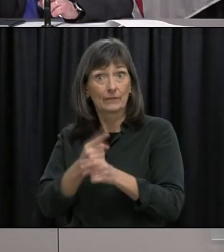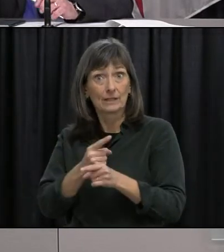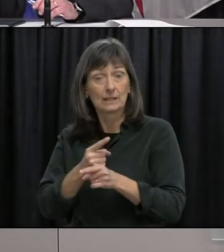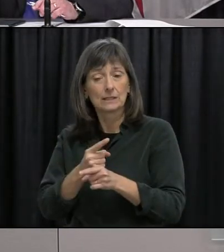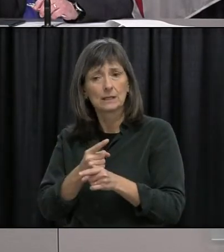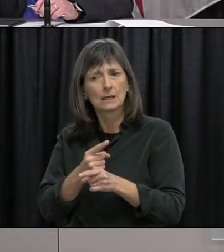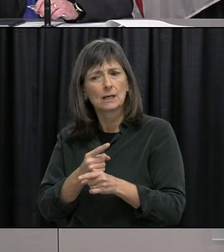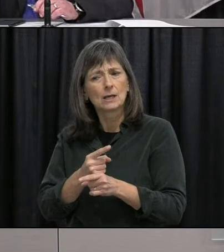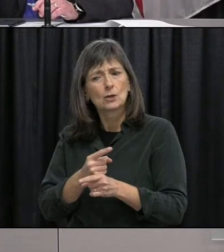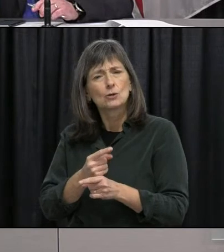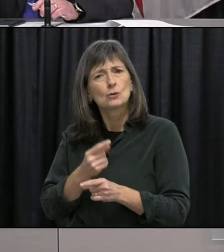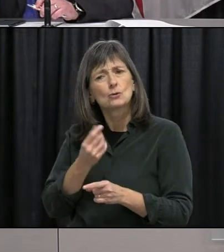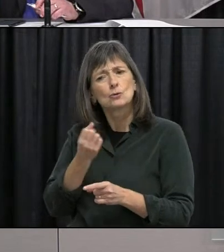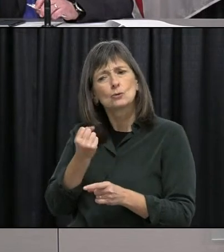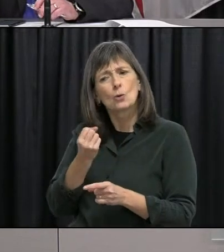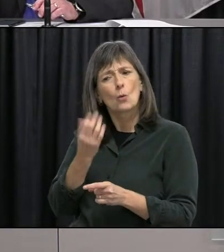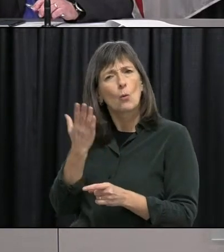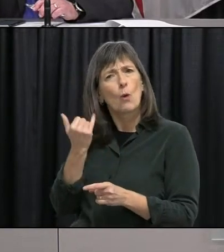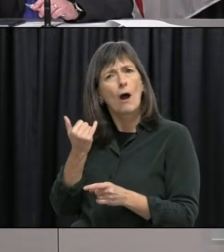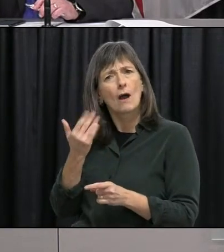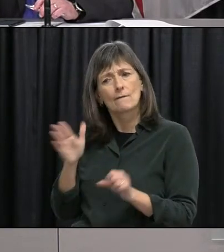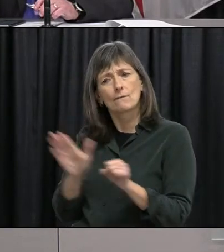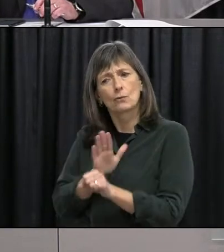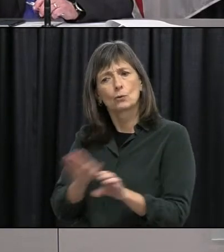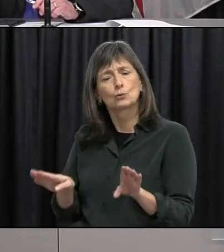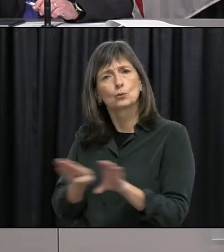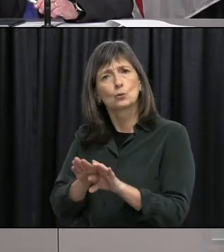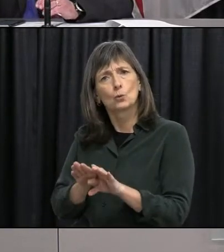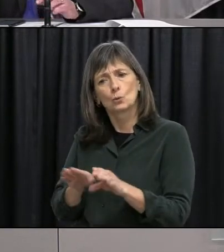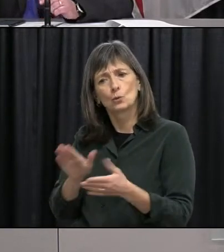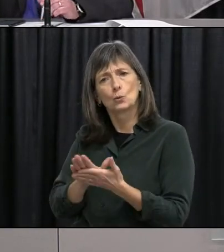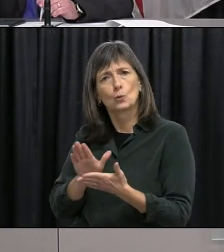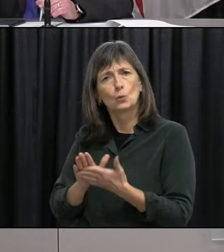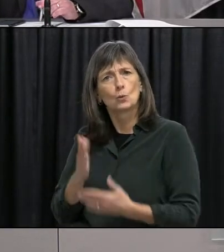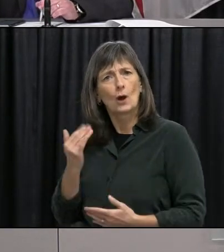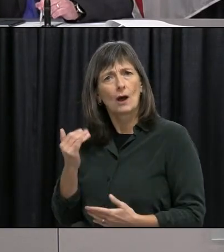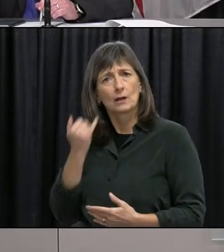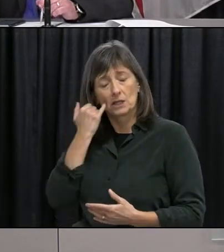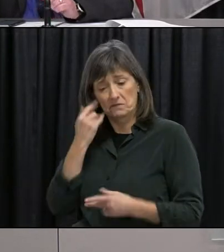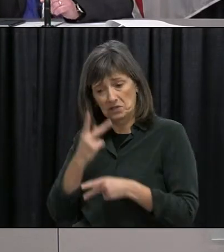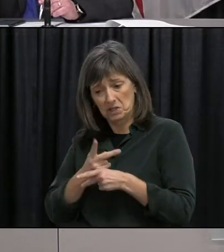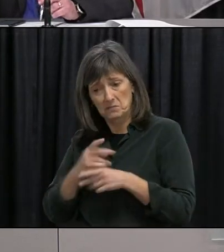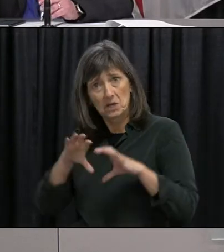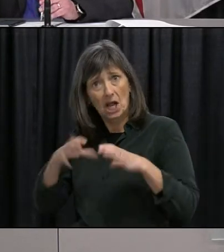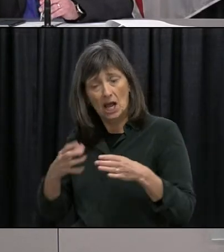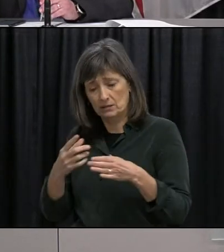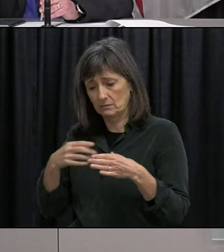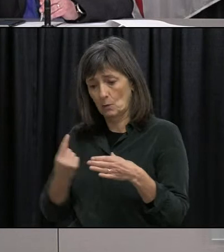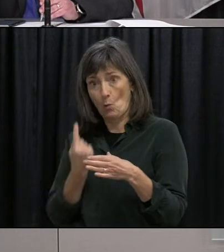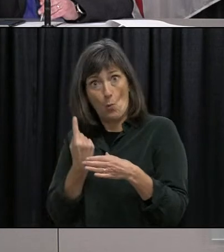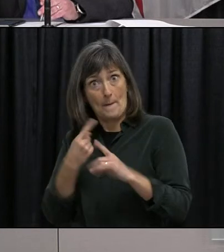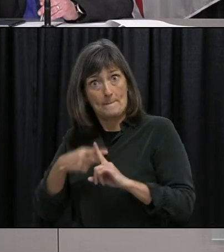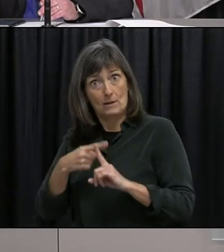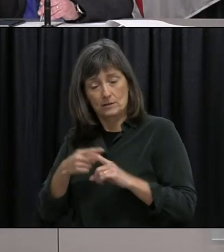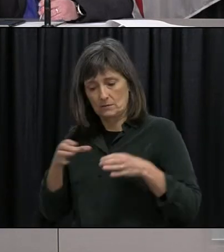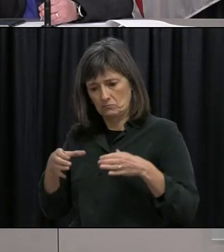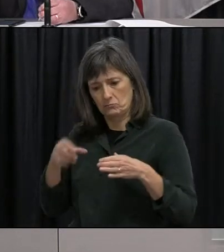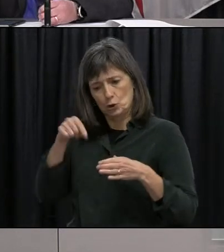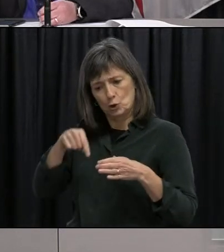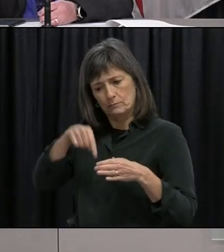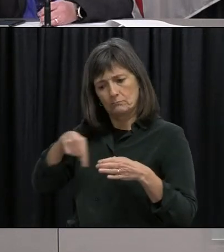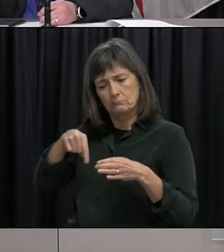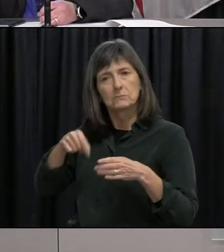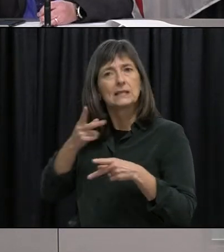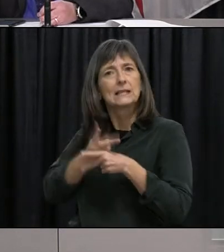you explain why you need to close the whole school then if the idea is that this one positive case should only have interacted with